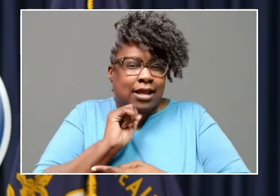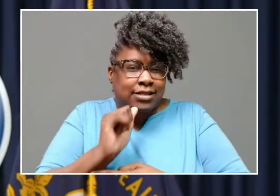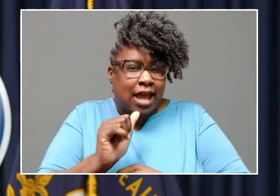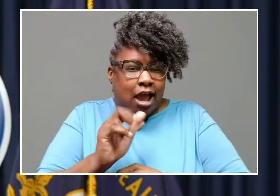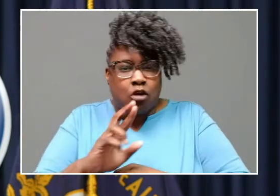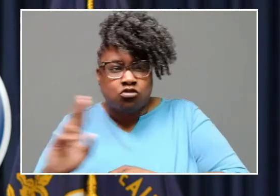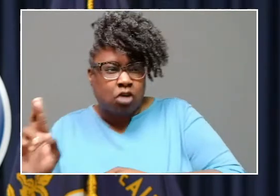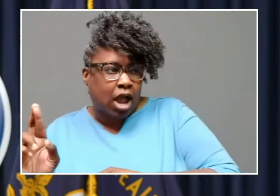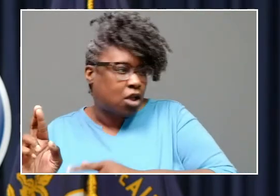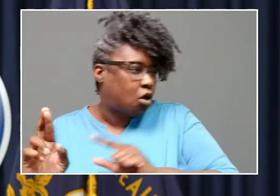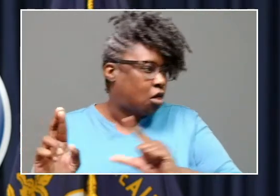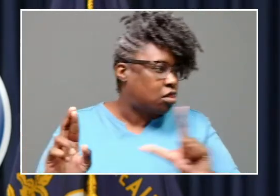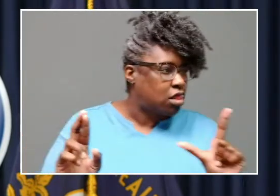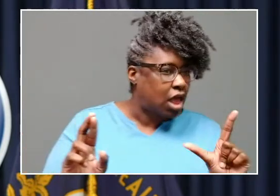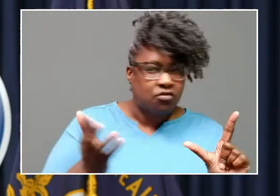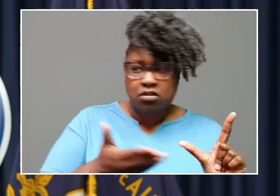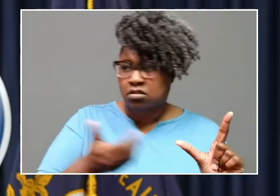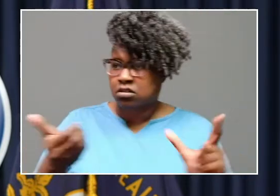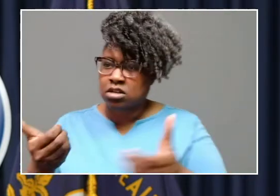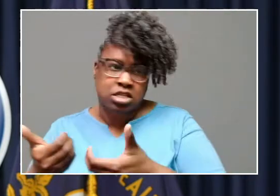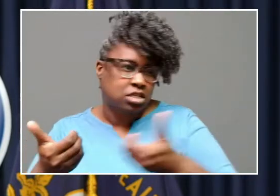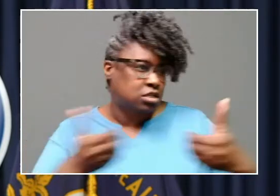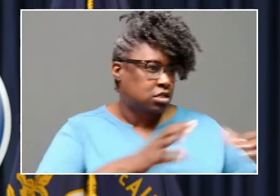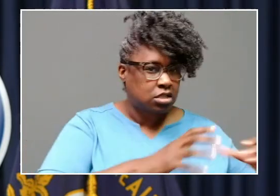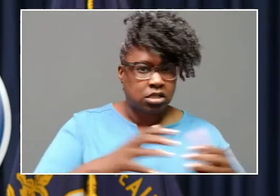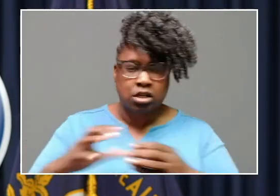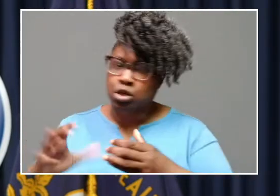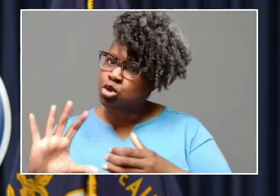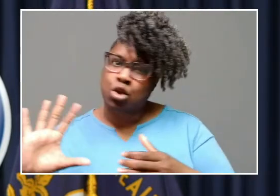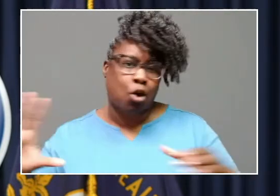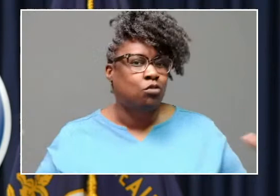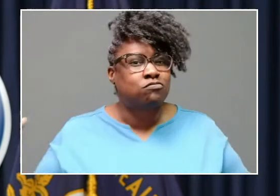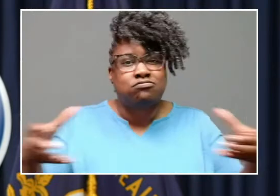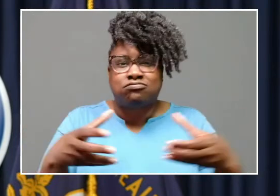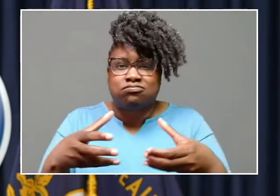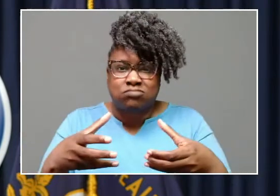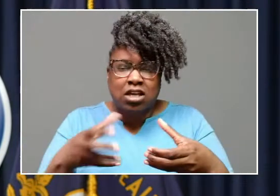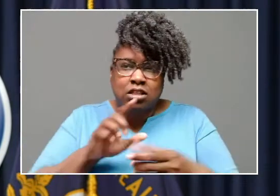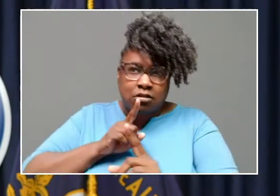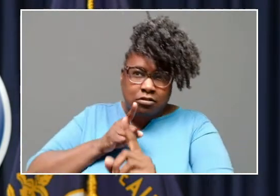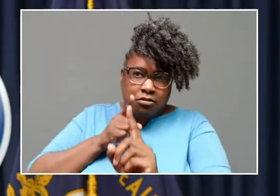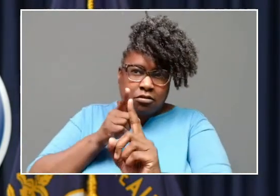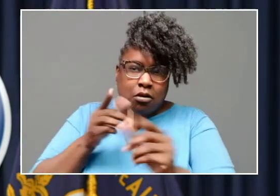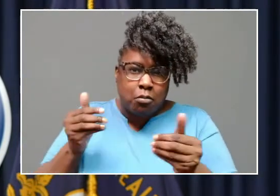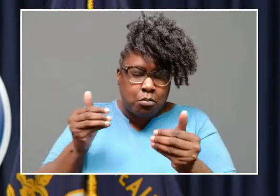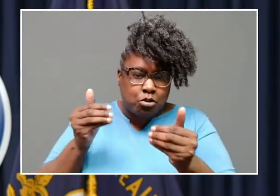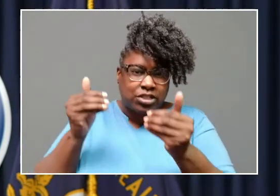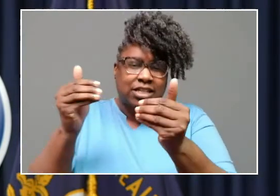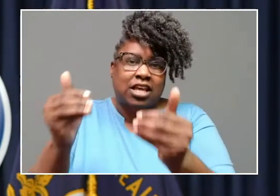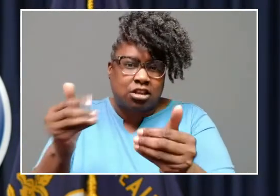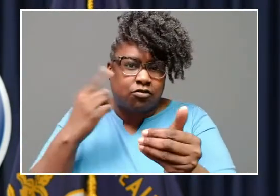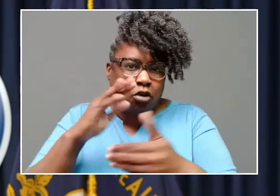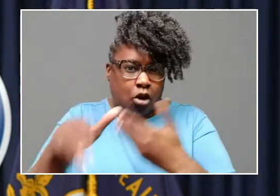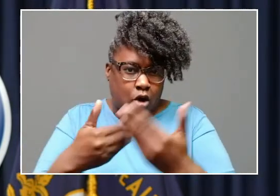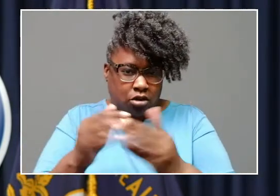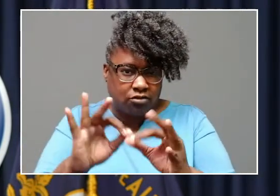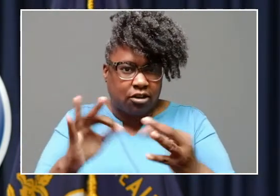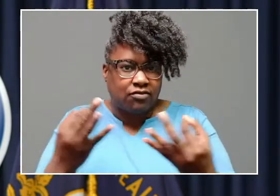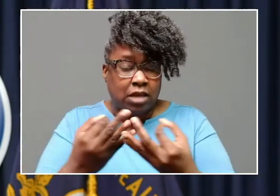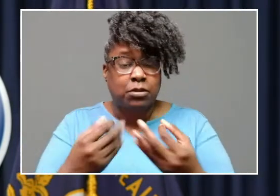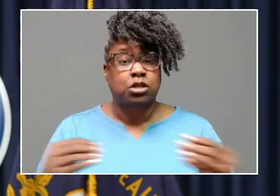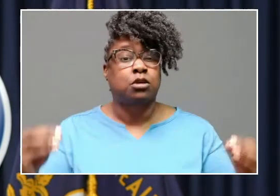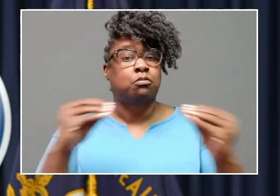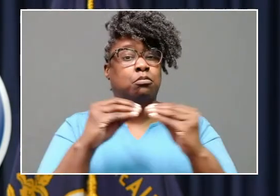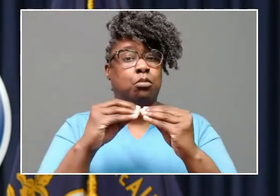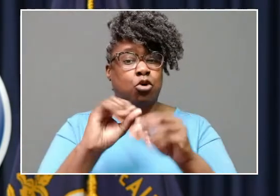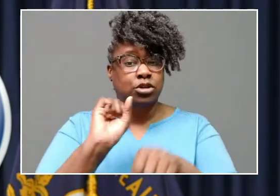forward for all of our families. Remember, a good job, now more jobs than even in February of